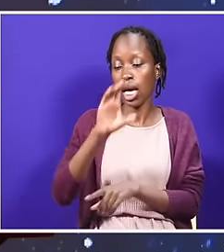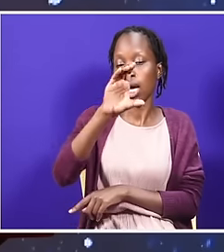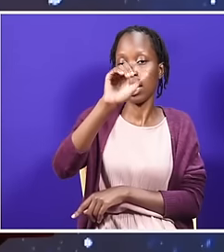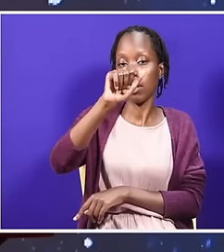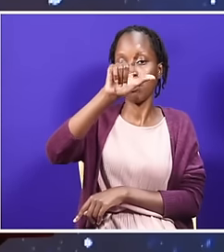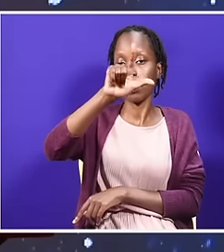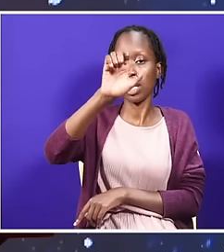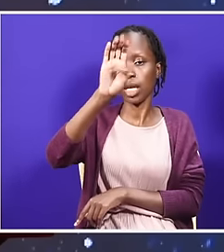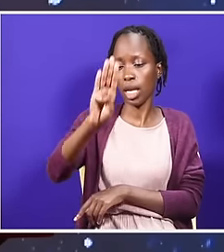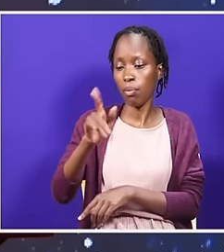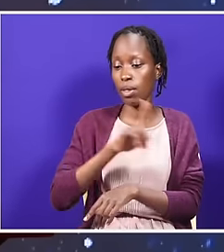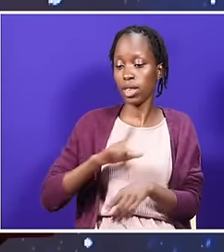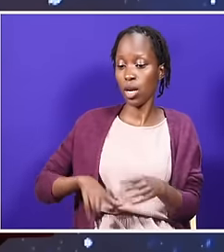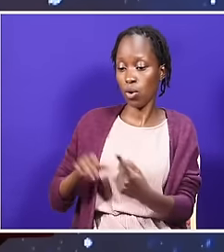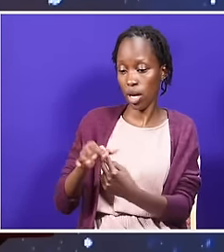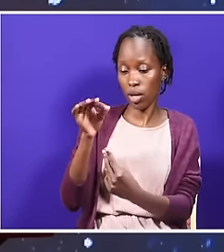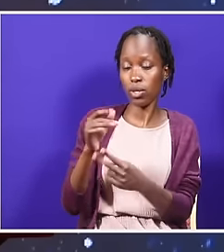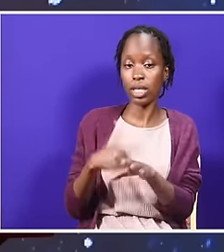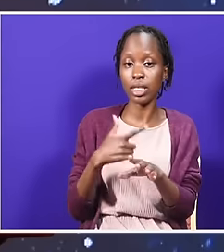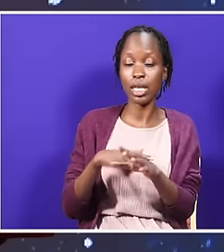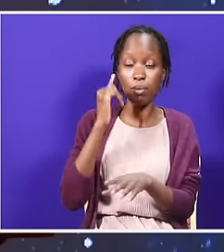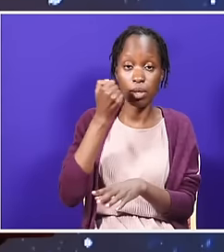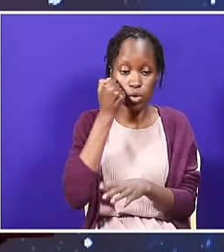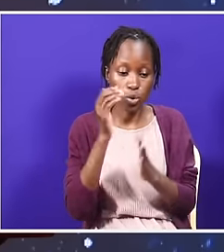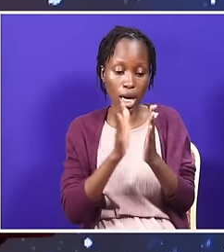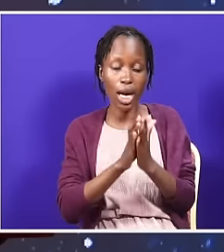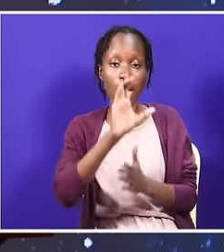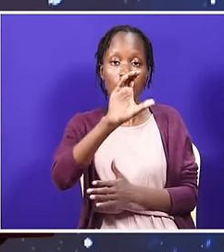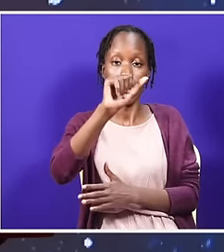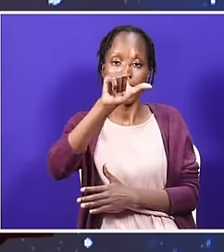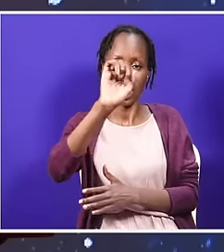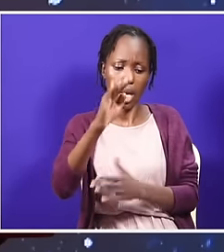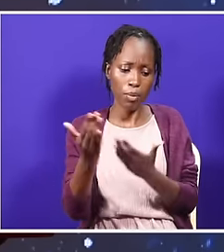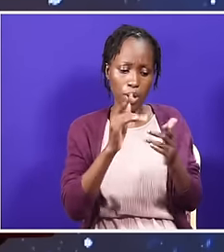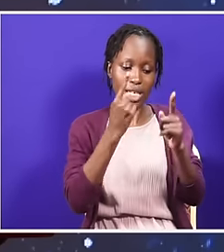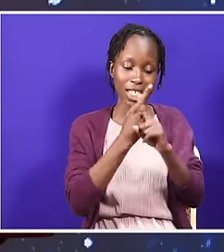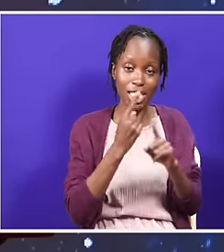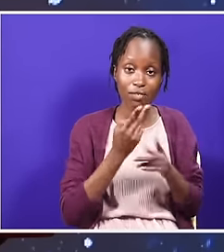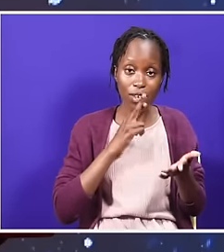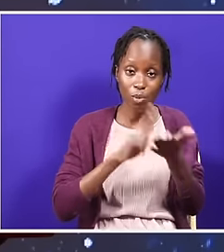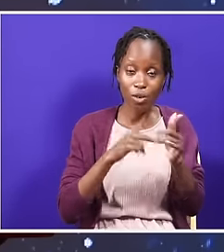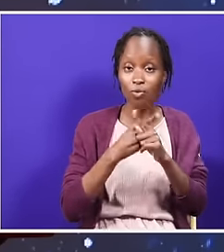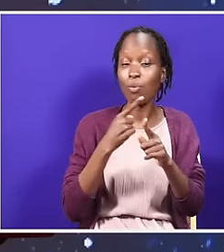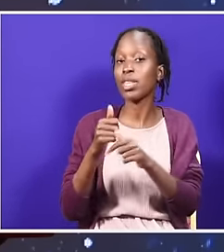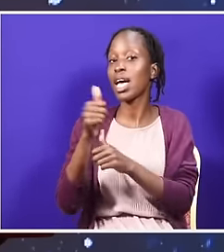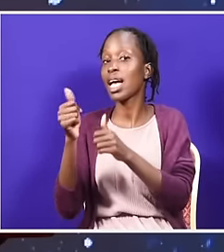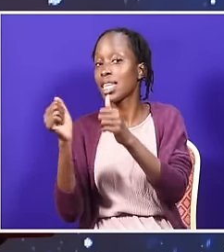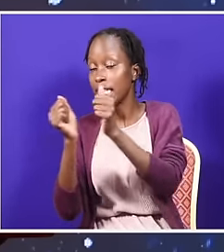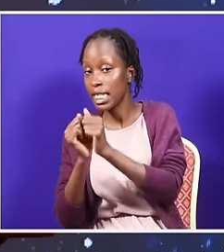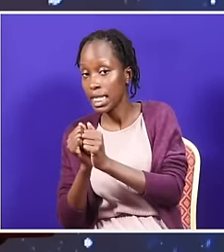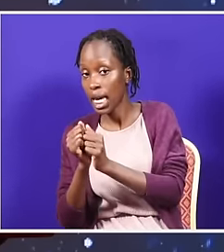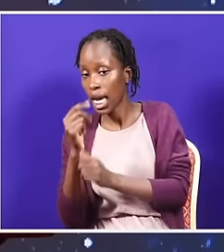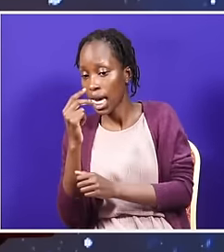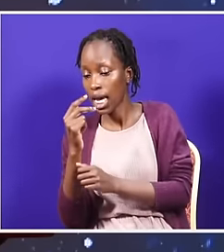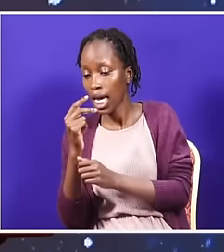that God had said when he and Joshua brought back a different report to the others. He's the one